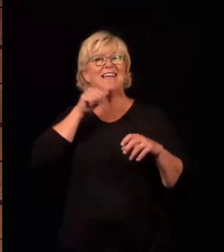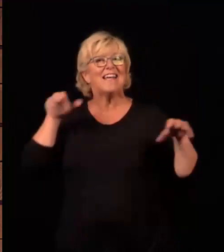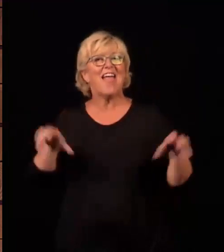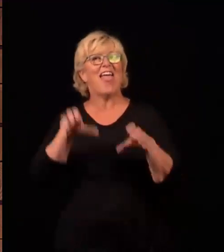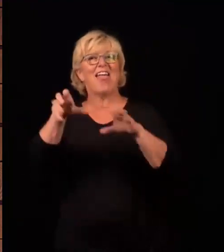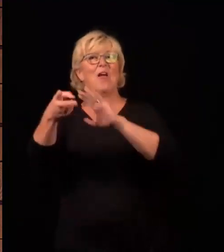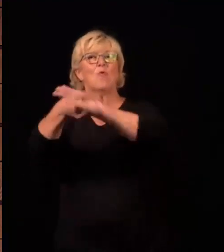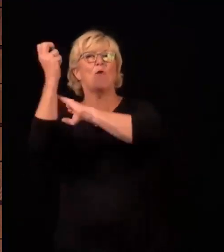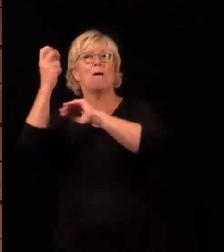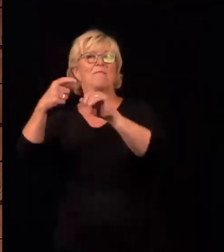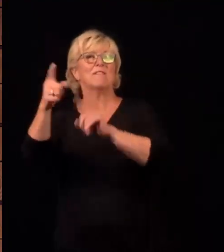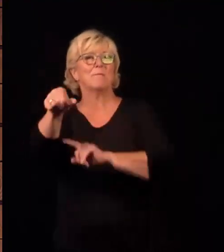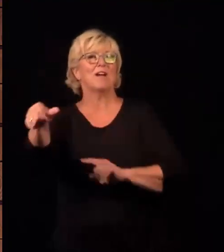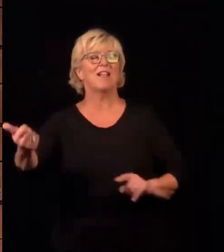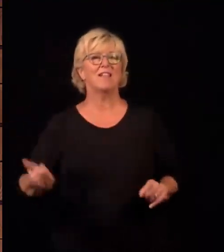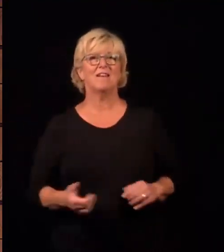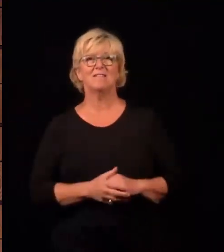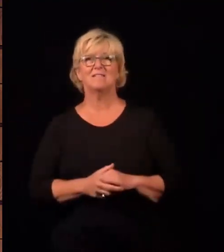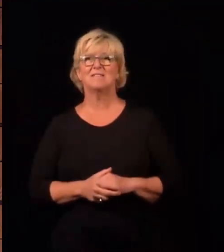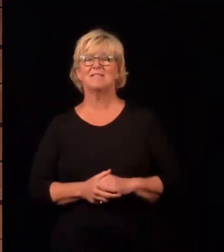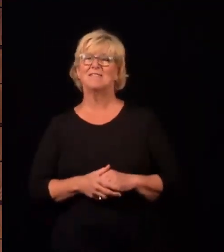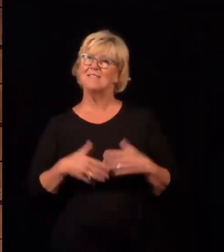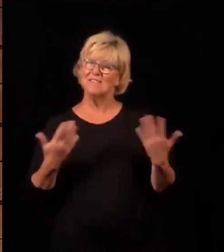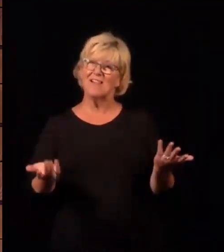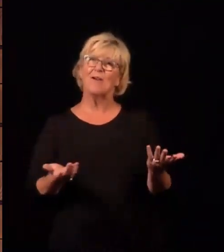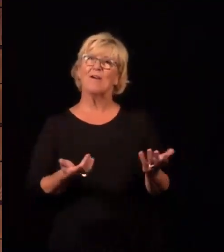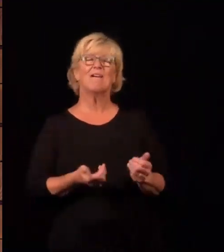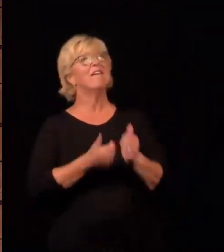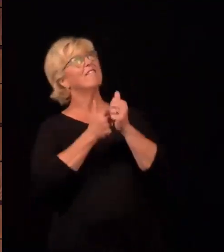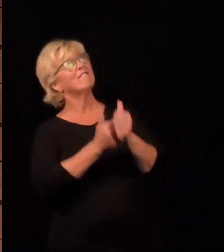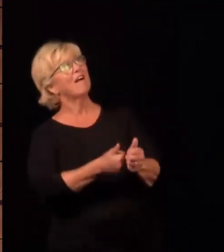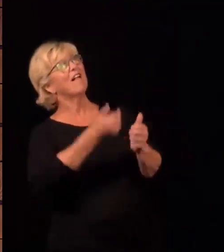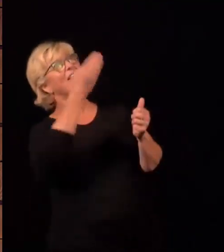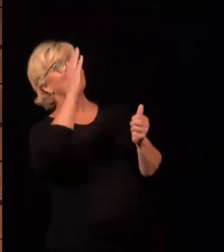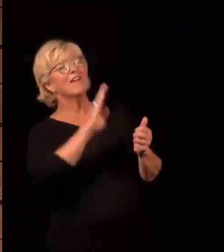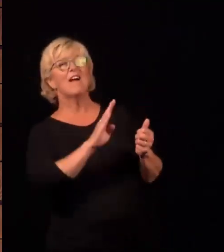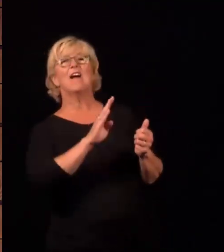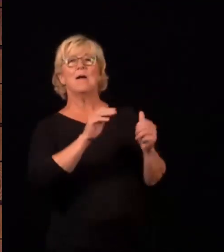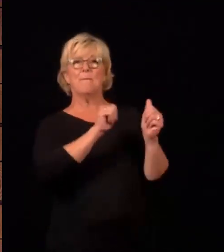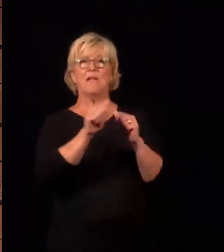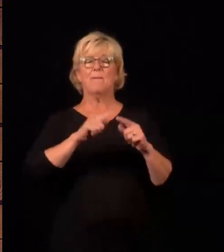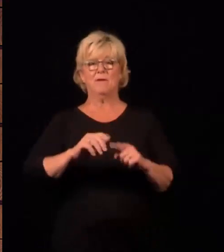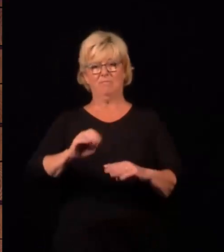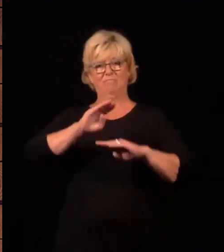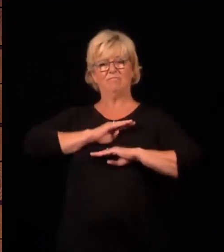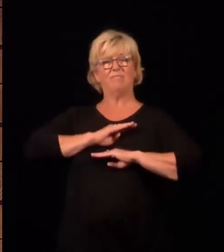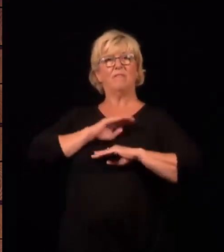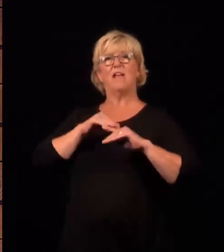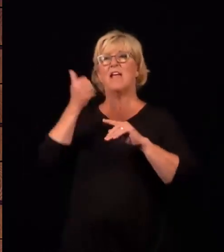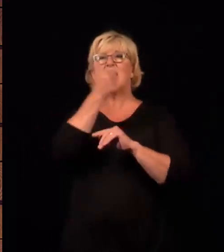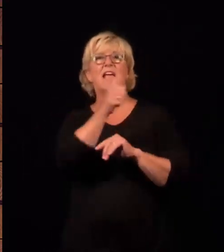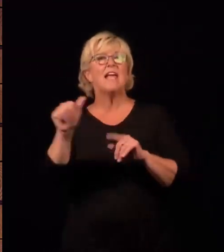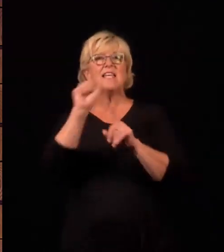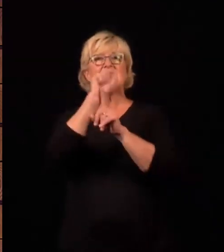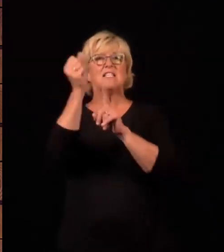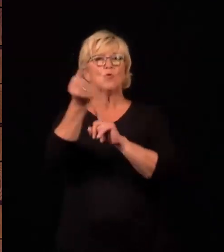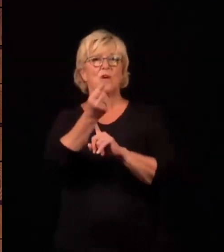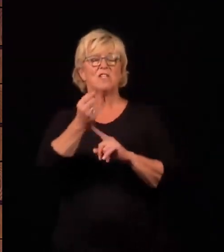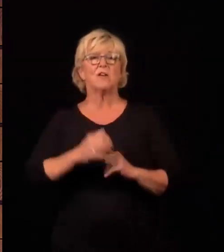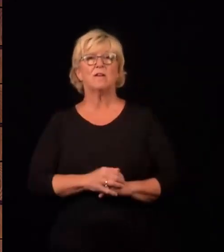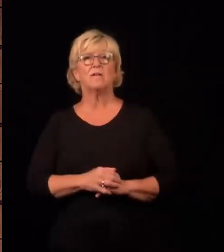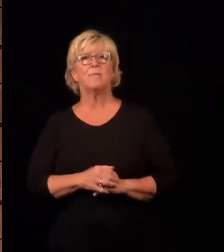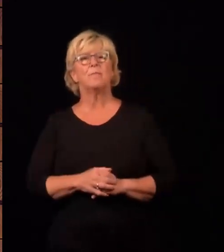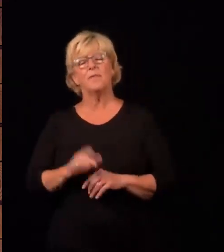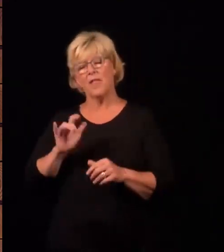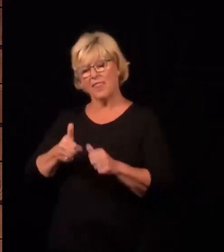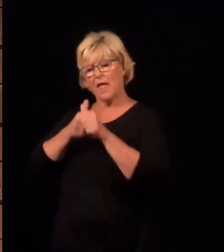robbed." Follow God, and you will learn to be able to be content in any circumstance. And